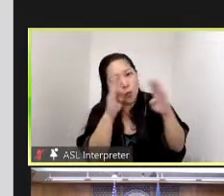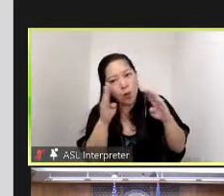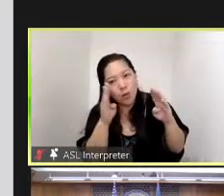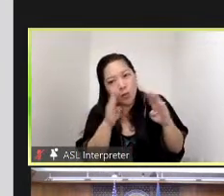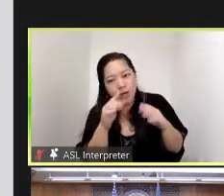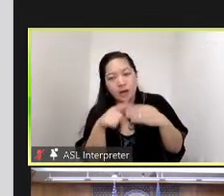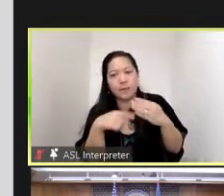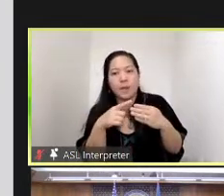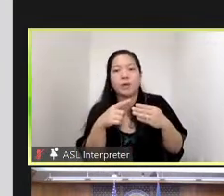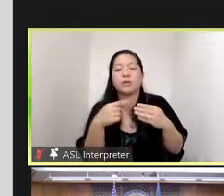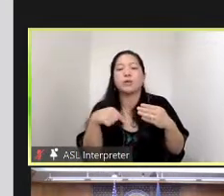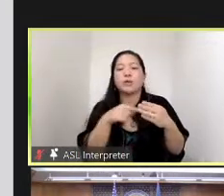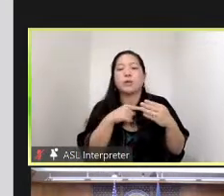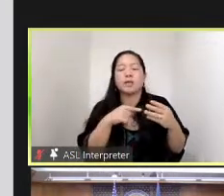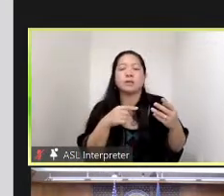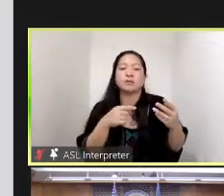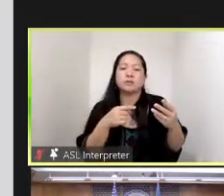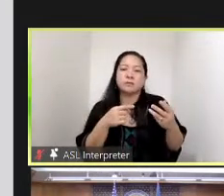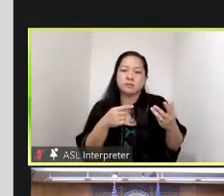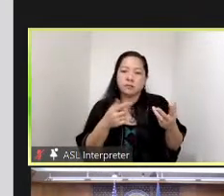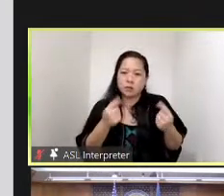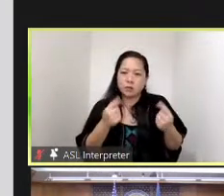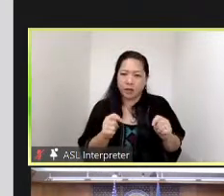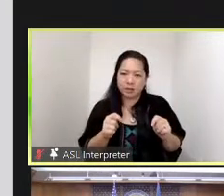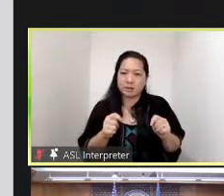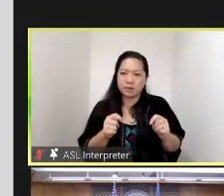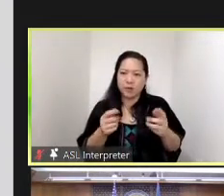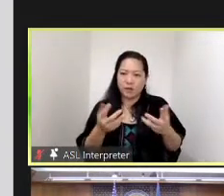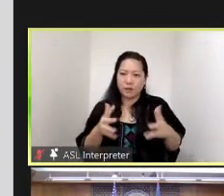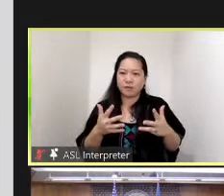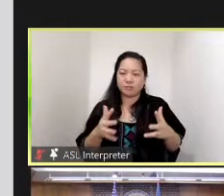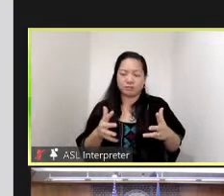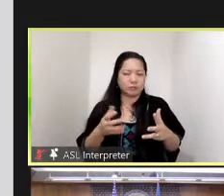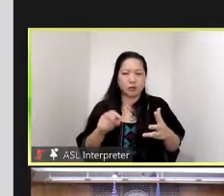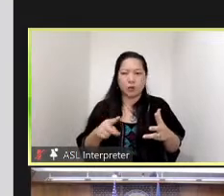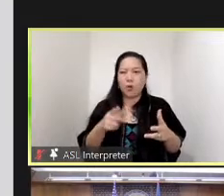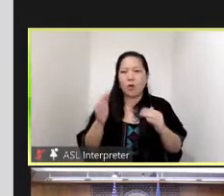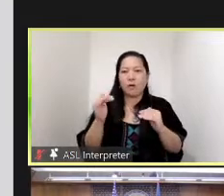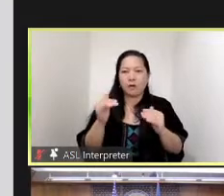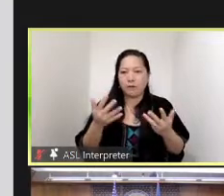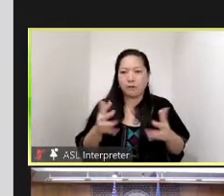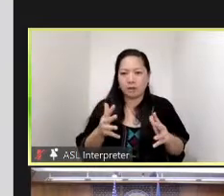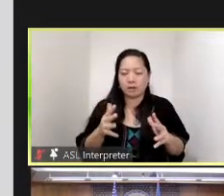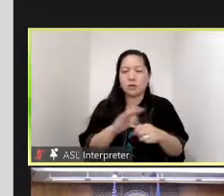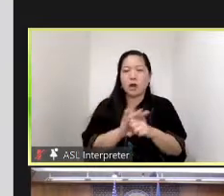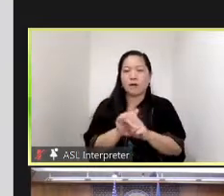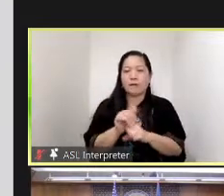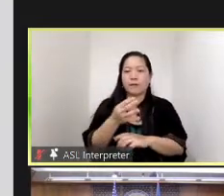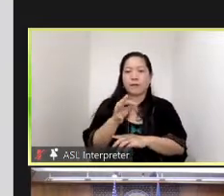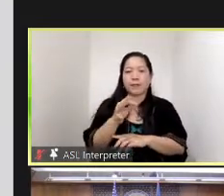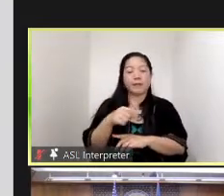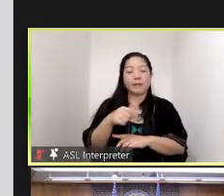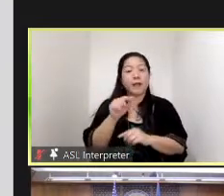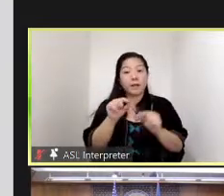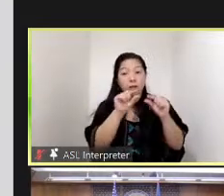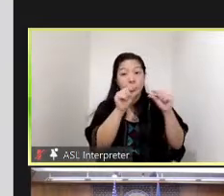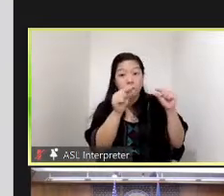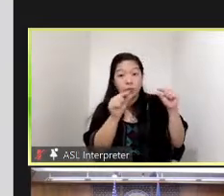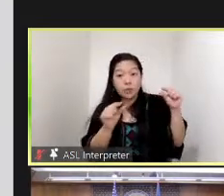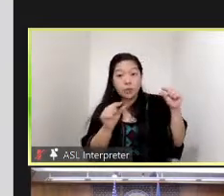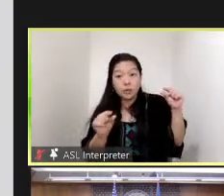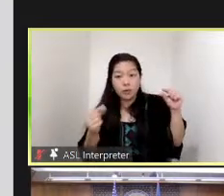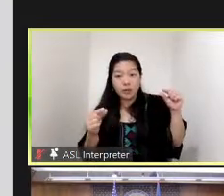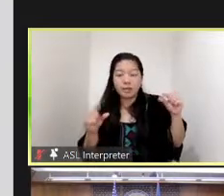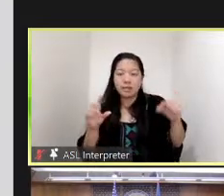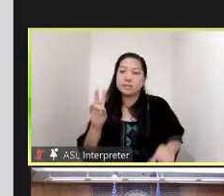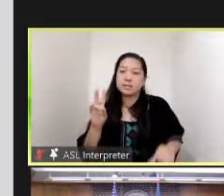of this surge. We can hit the next slide. I highlighted a little bit. There you go. That green line there is our 75 and